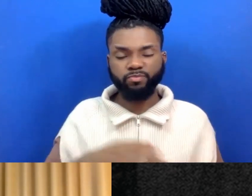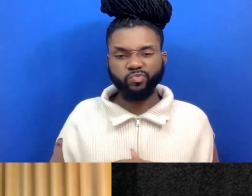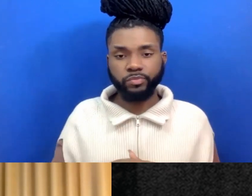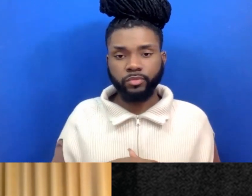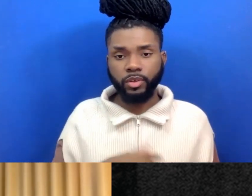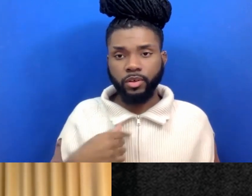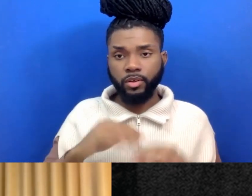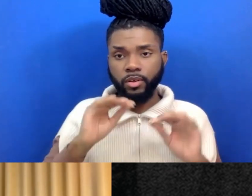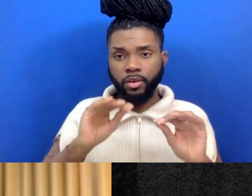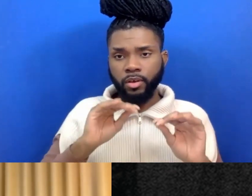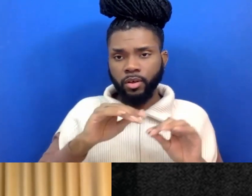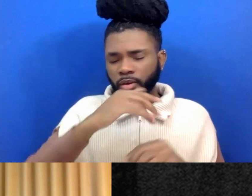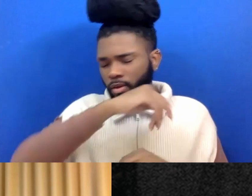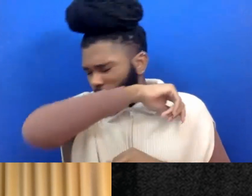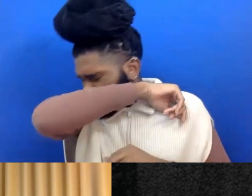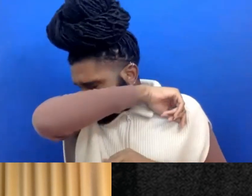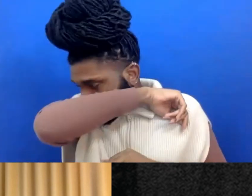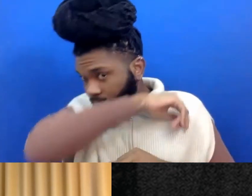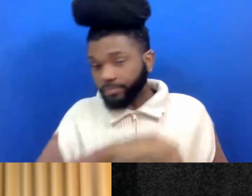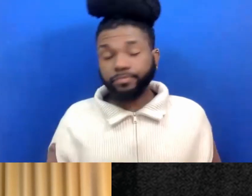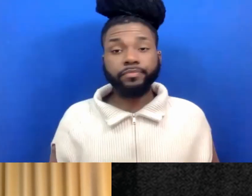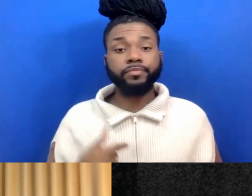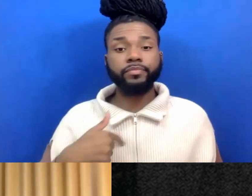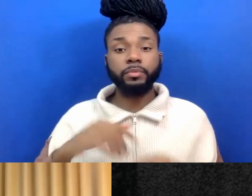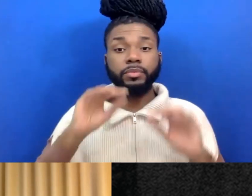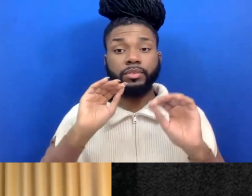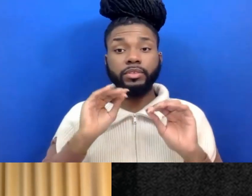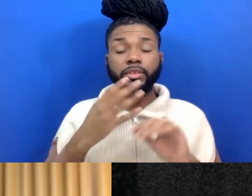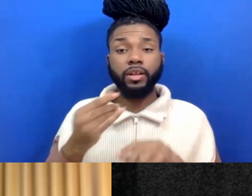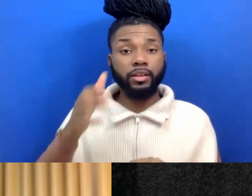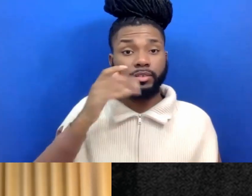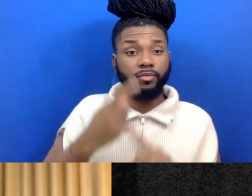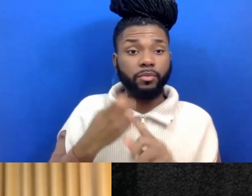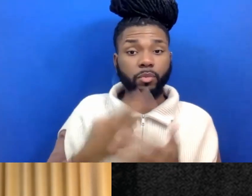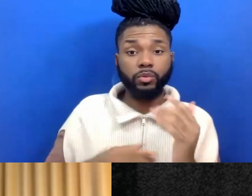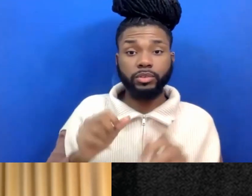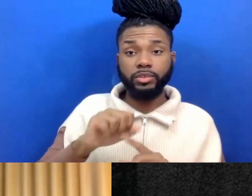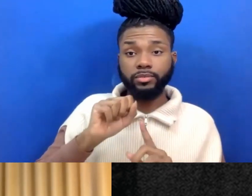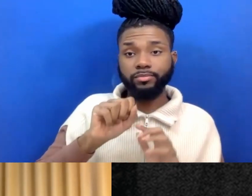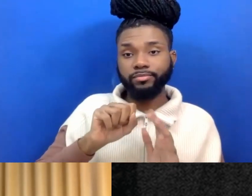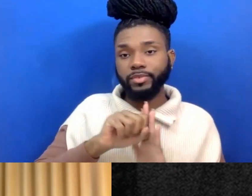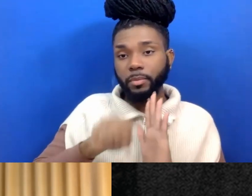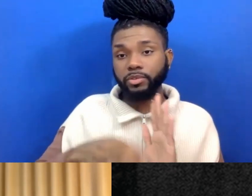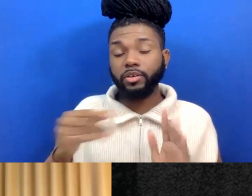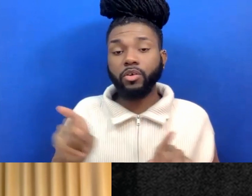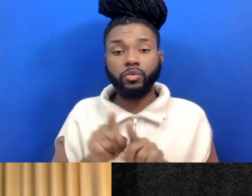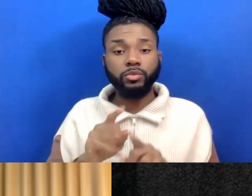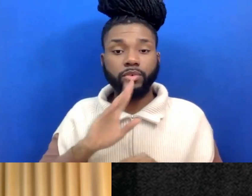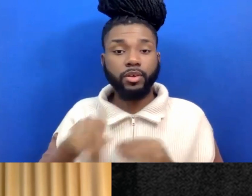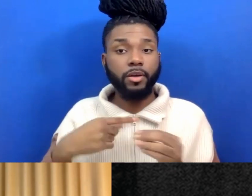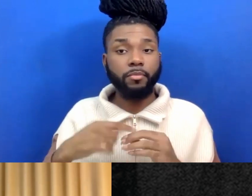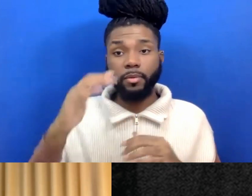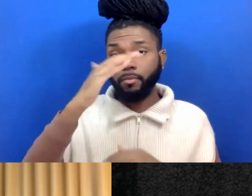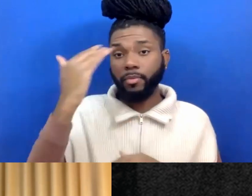teach a Black gaze and listening to images, and I've been teaching from both this semester, and of course I'm teaching on Blackness and visual